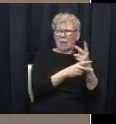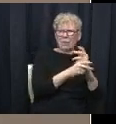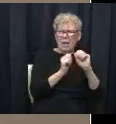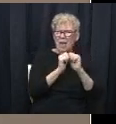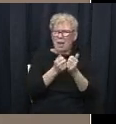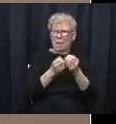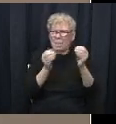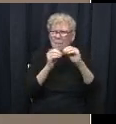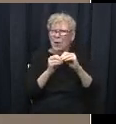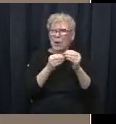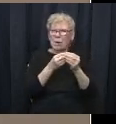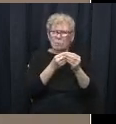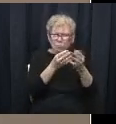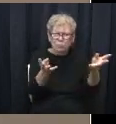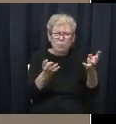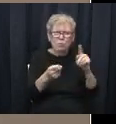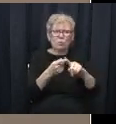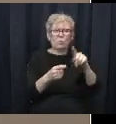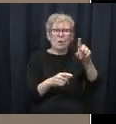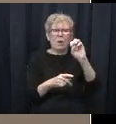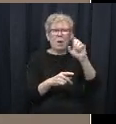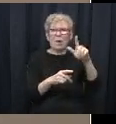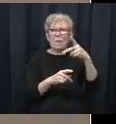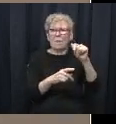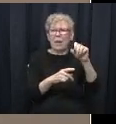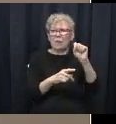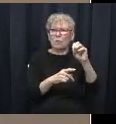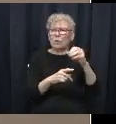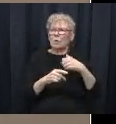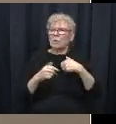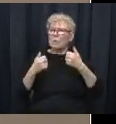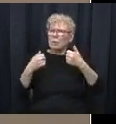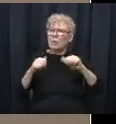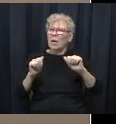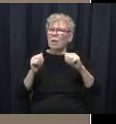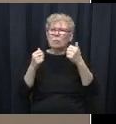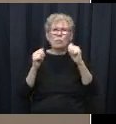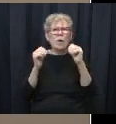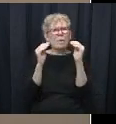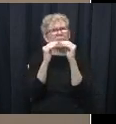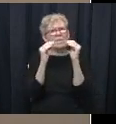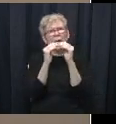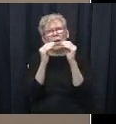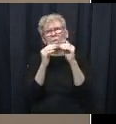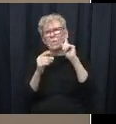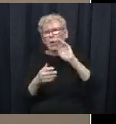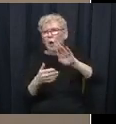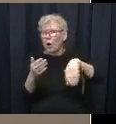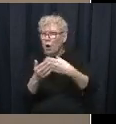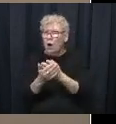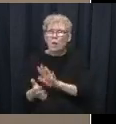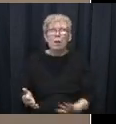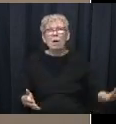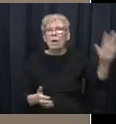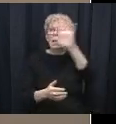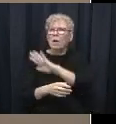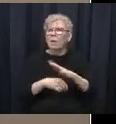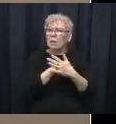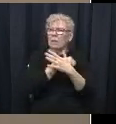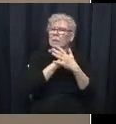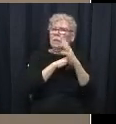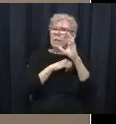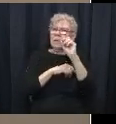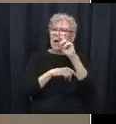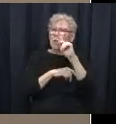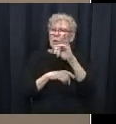be fair between the counties. At the same time, some of the larger hospital systems are able to vaccinate